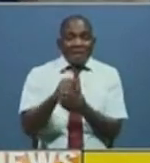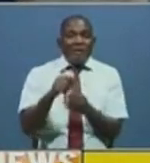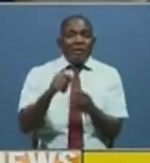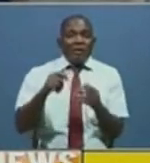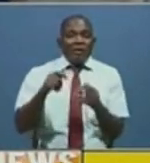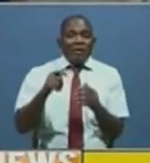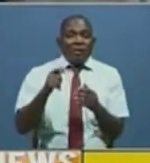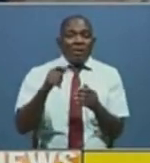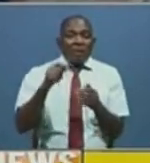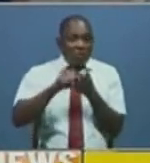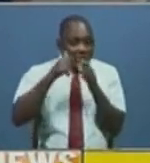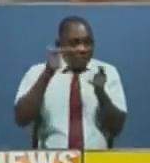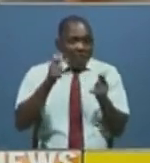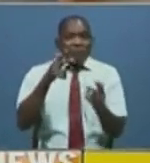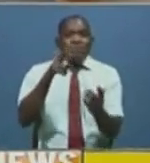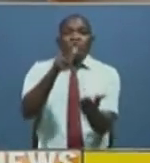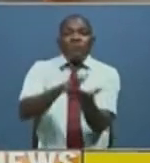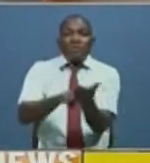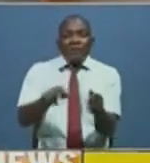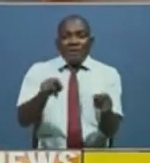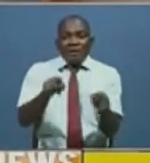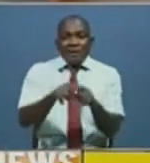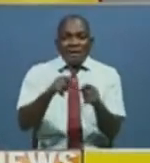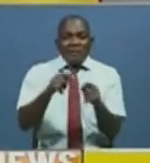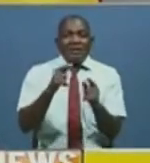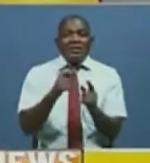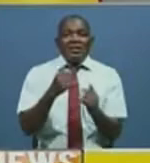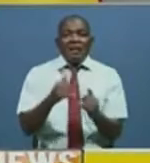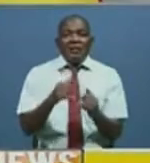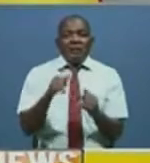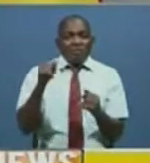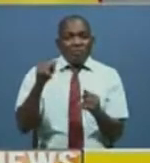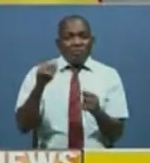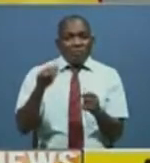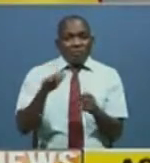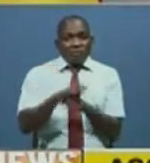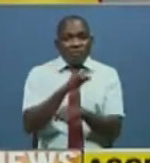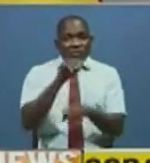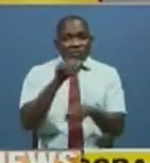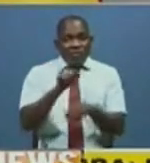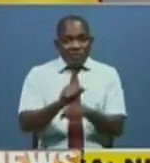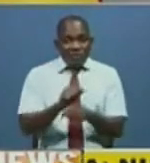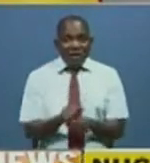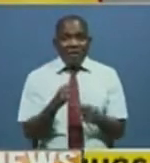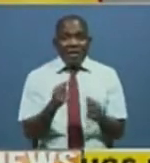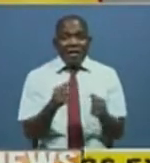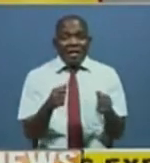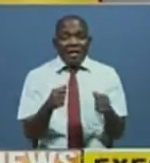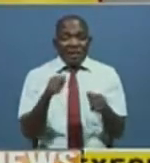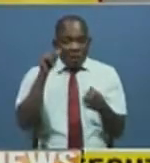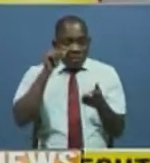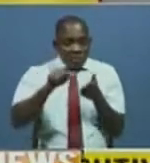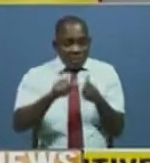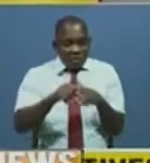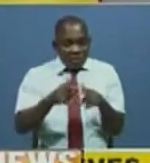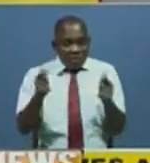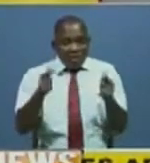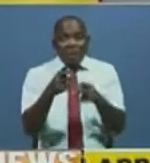Asiedu's confirmation as a substantive Auditor General. First of all, the position of the Auditor